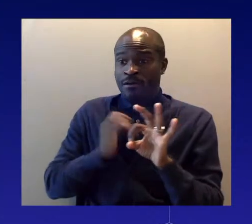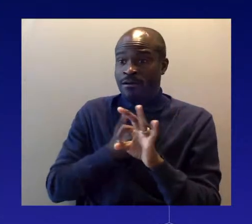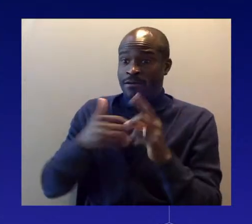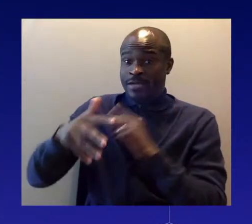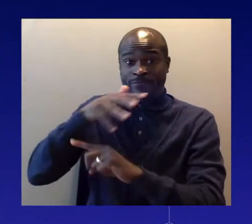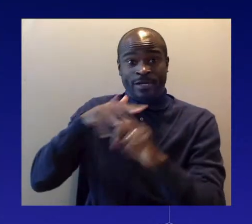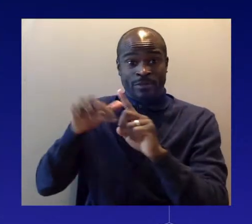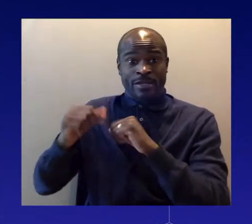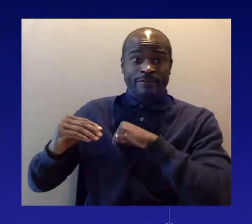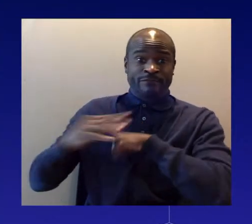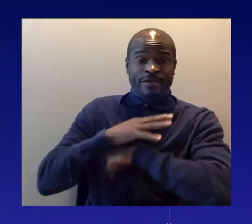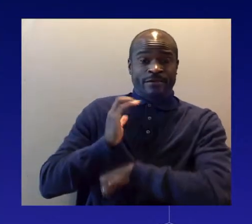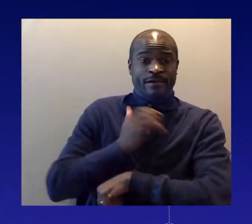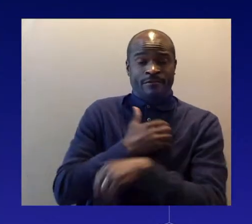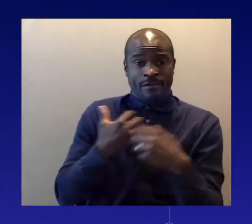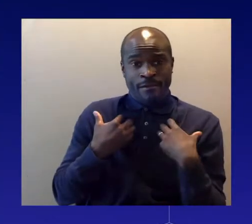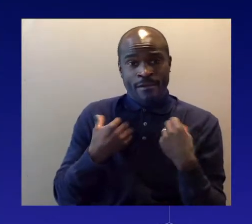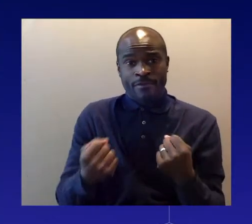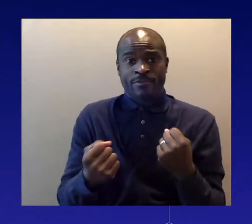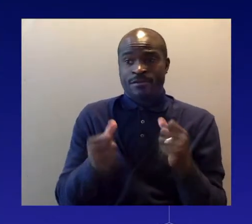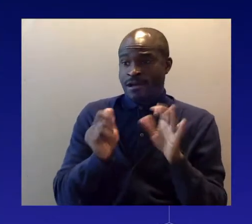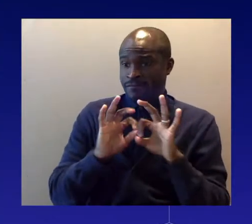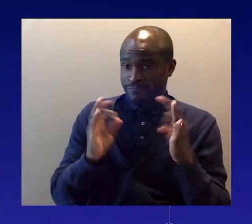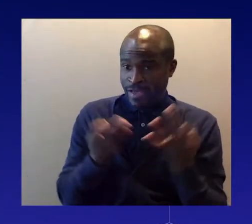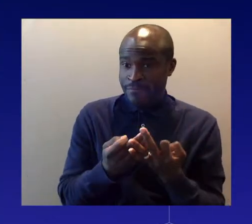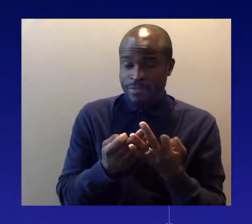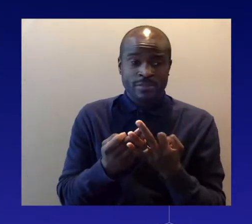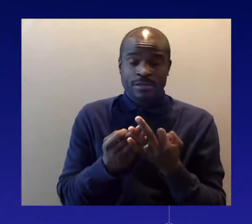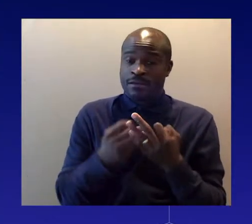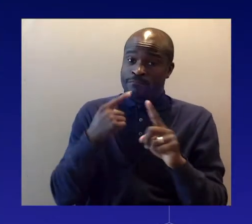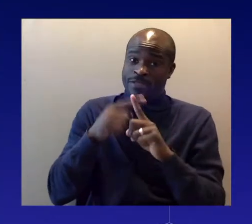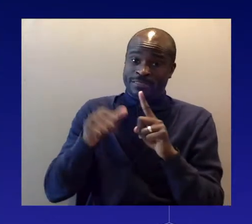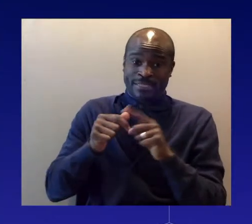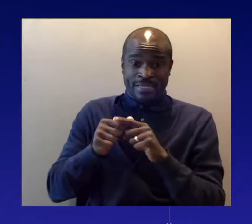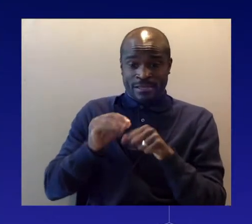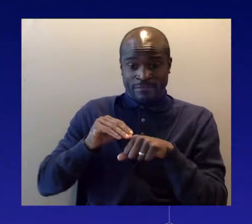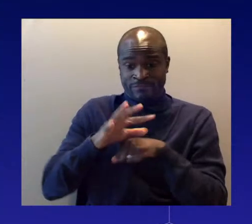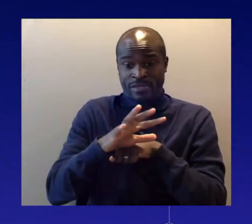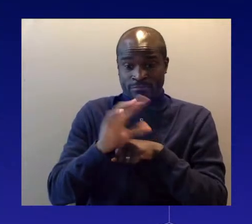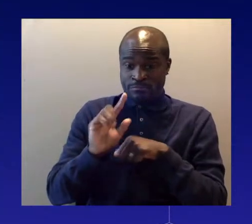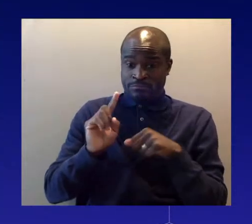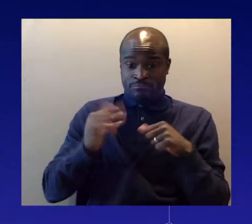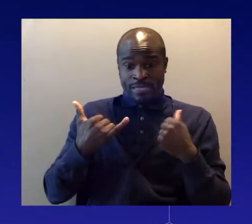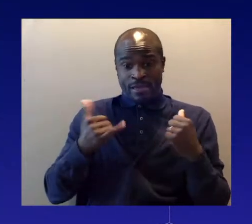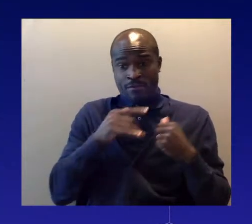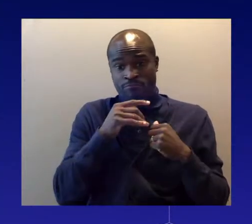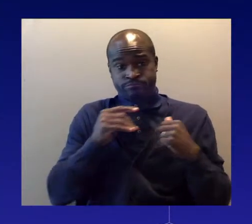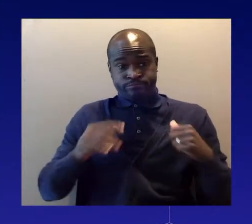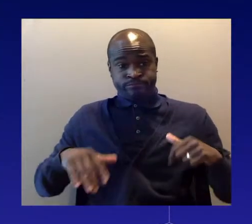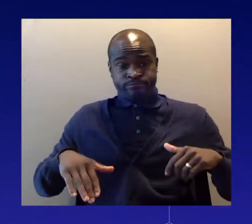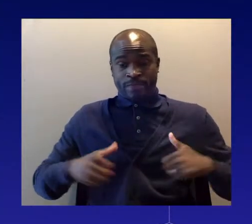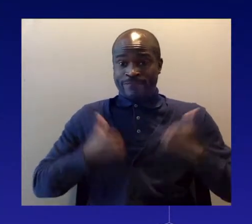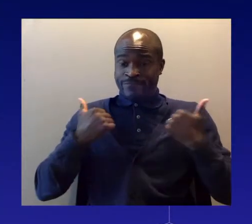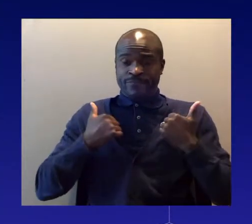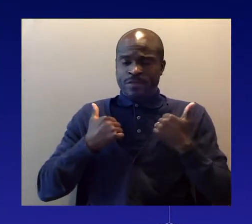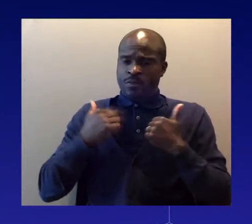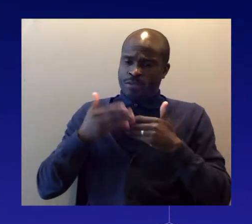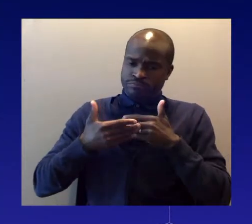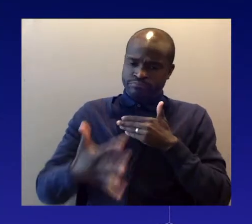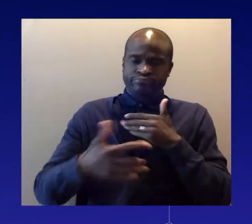And so when we're thinking about the environment and environmental actions, and I've been privileged to work